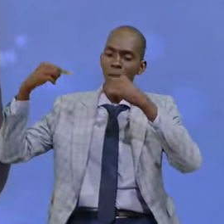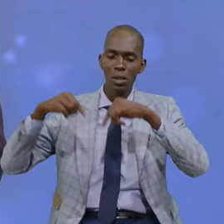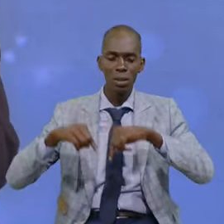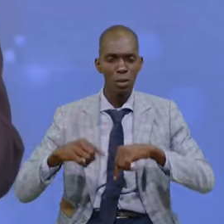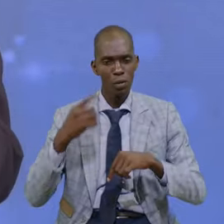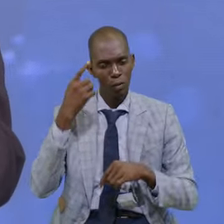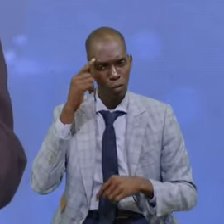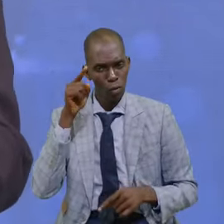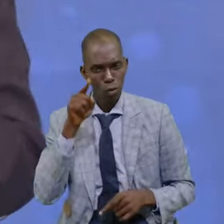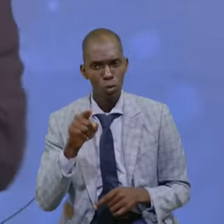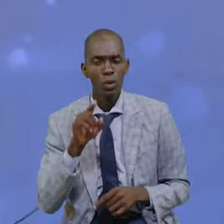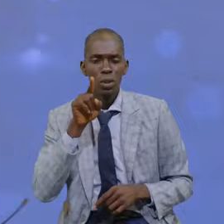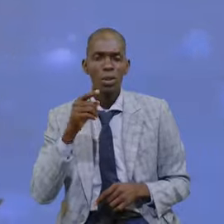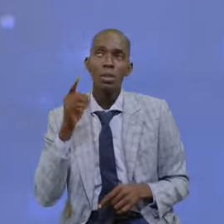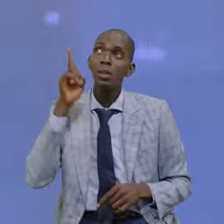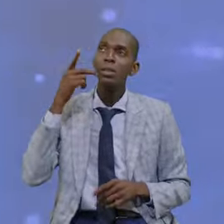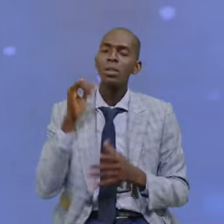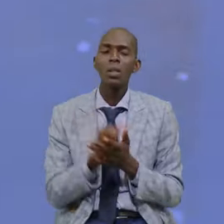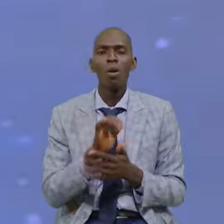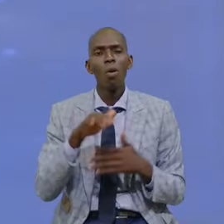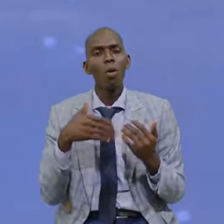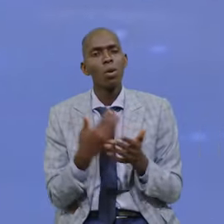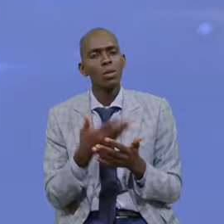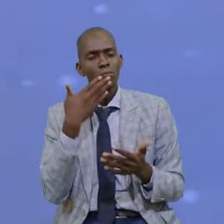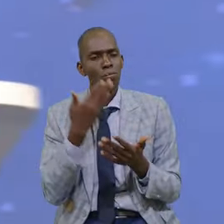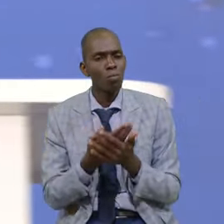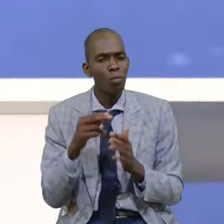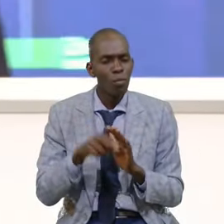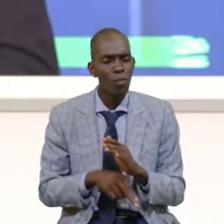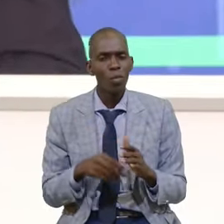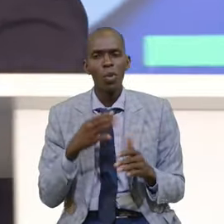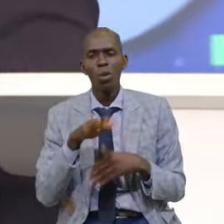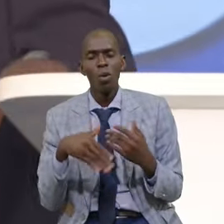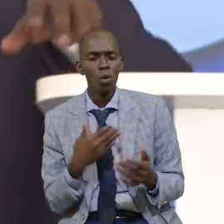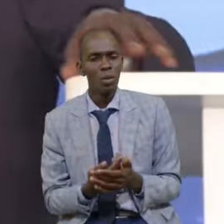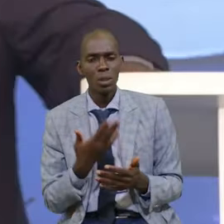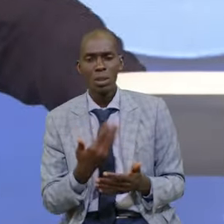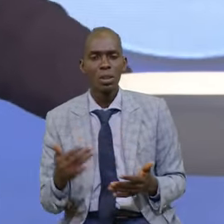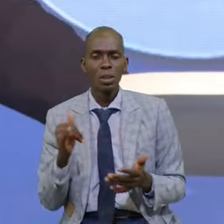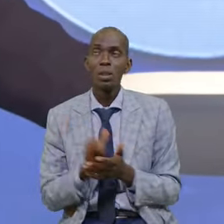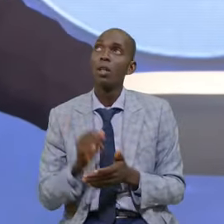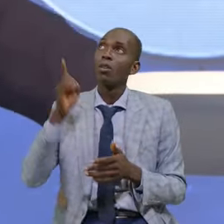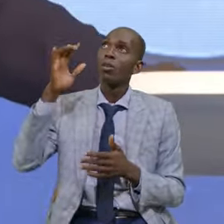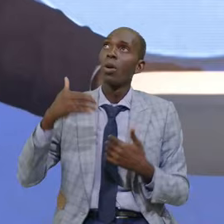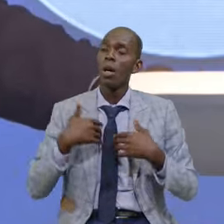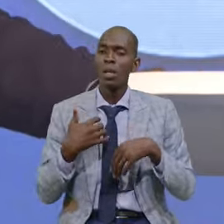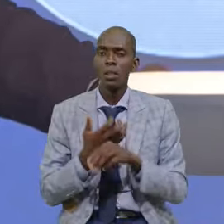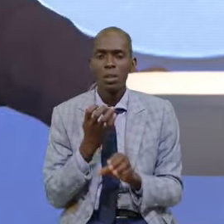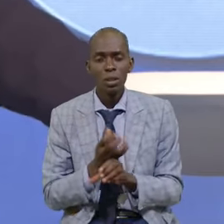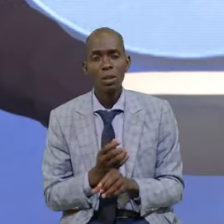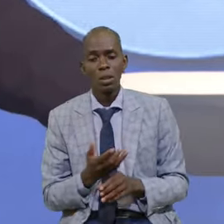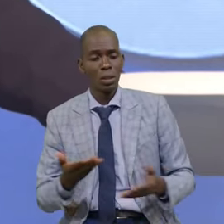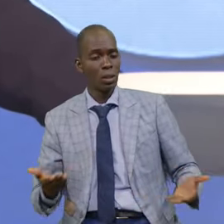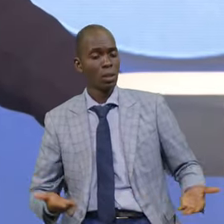the godliness available that God has put, made available here, your eyes were